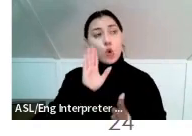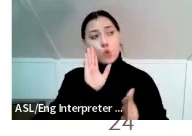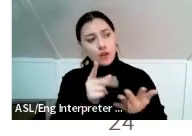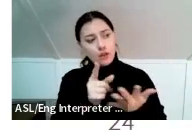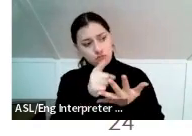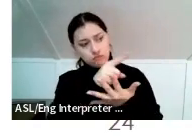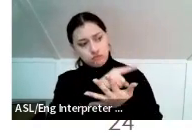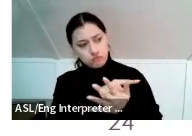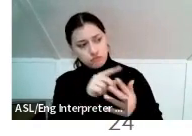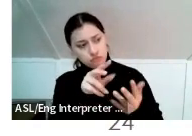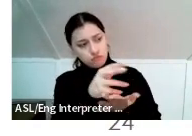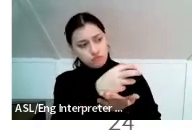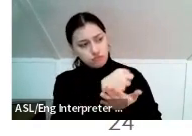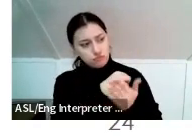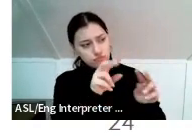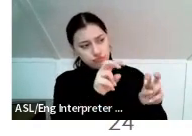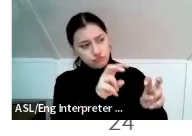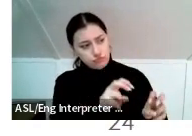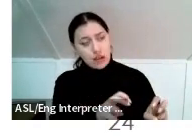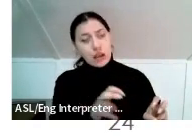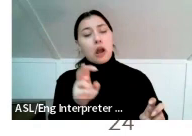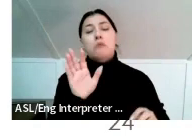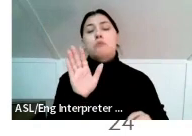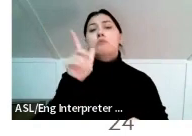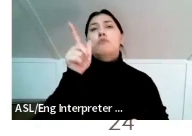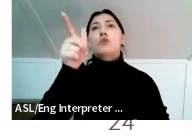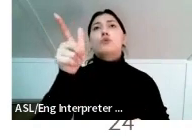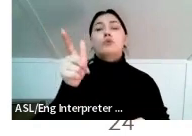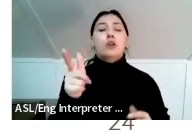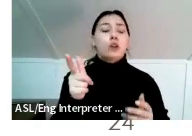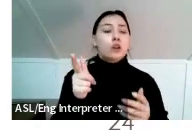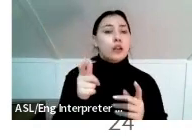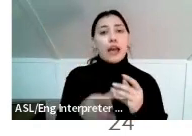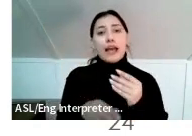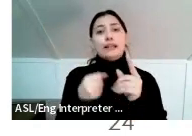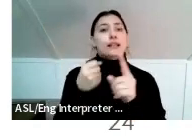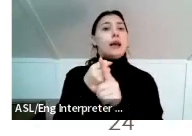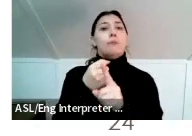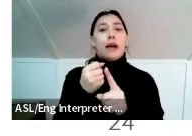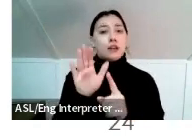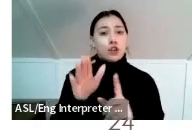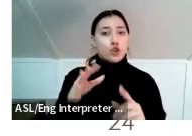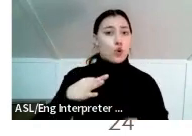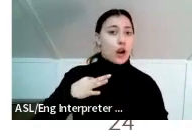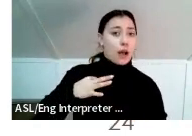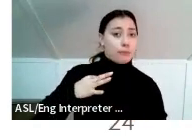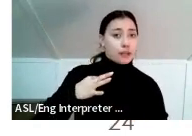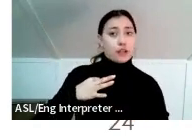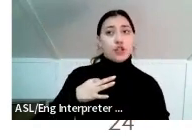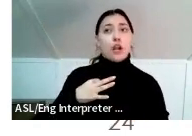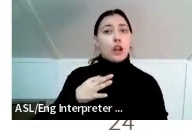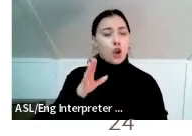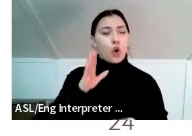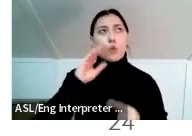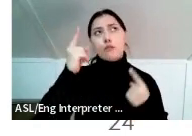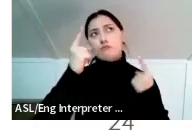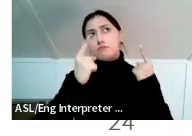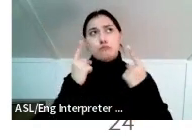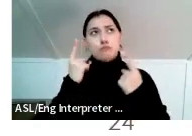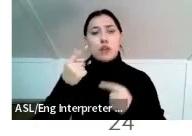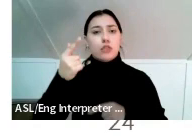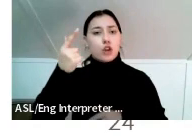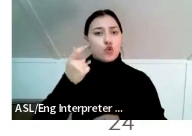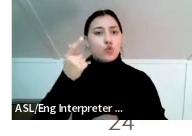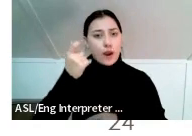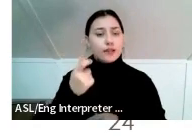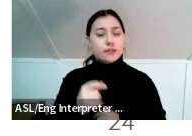and any additional impact on your application will be included in our grant determinations. If